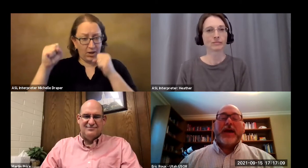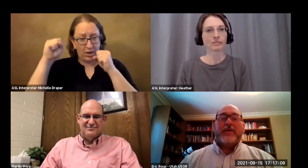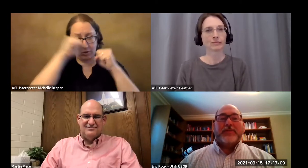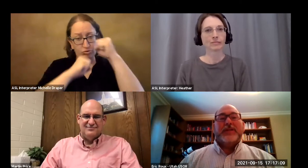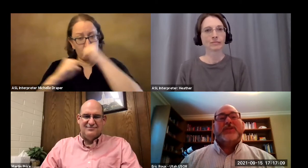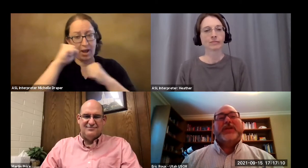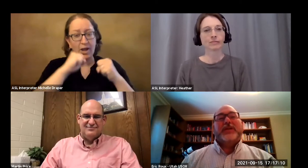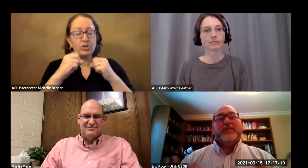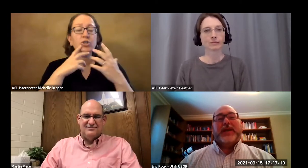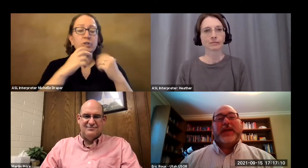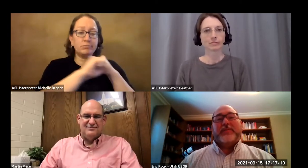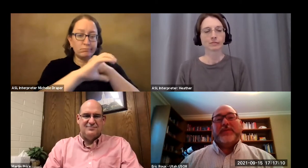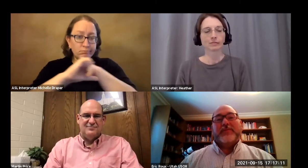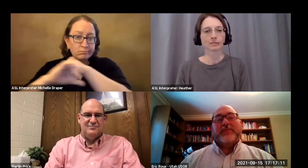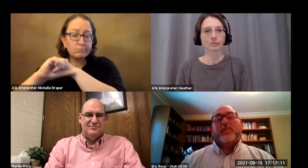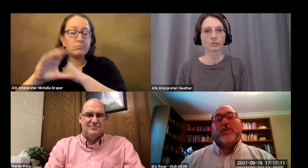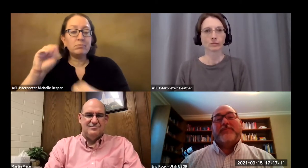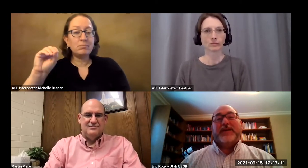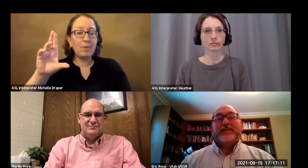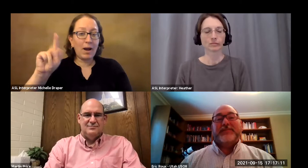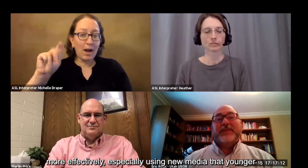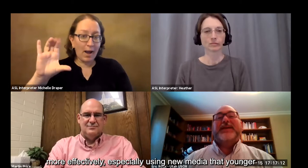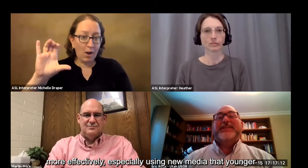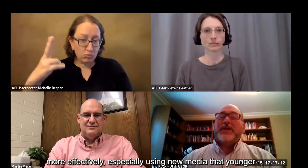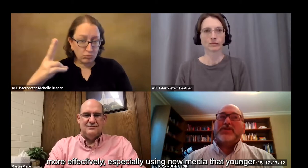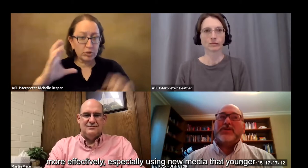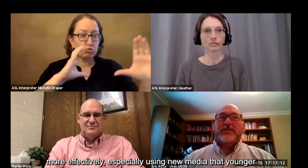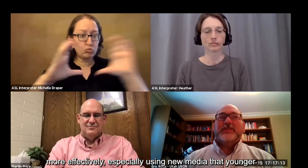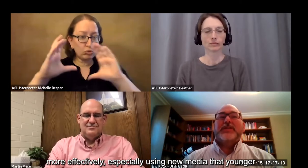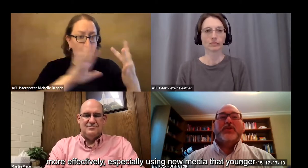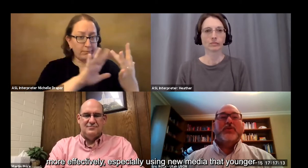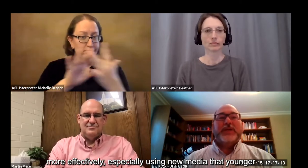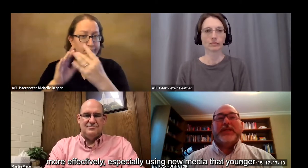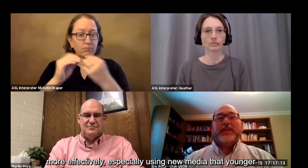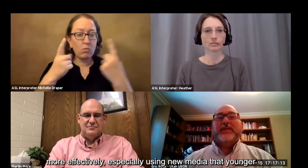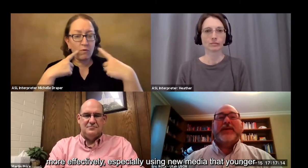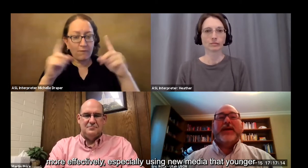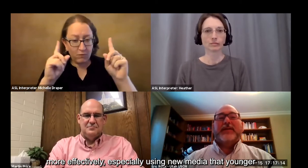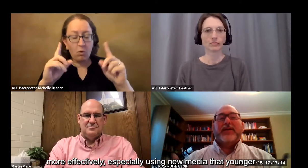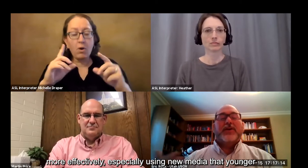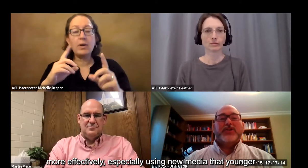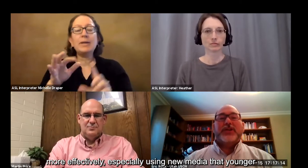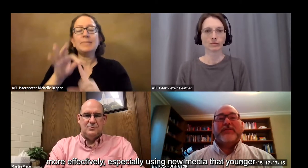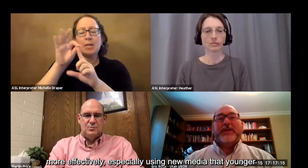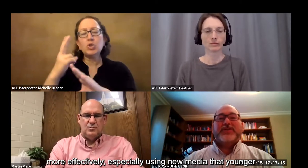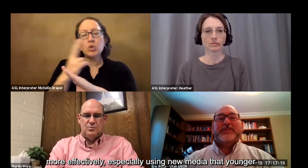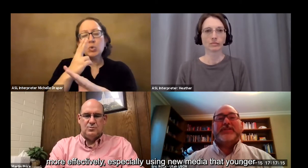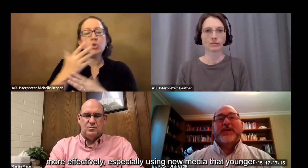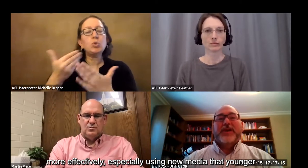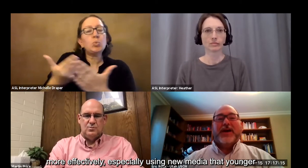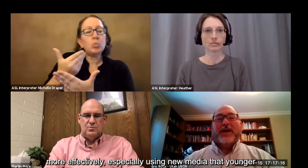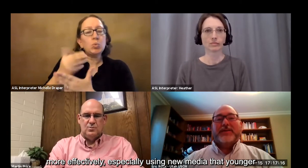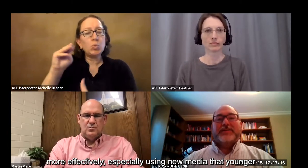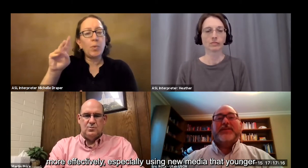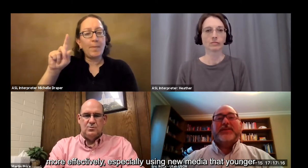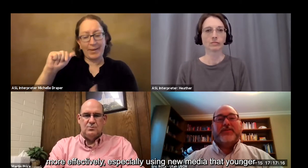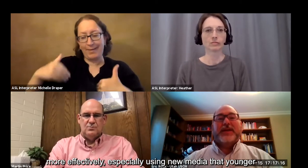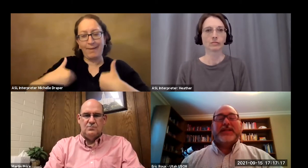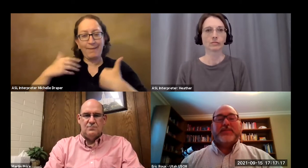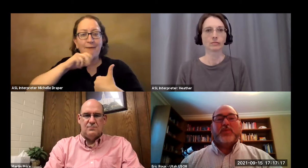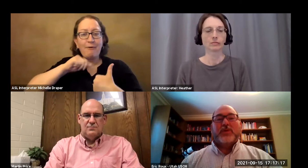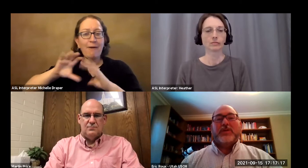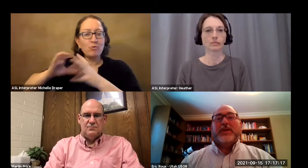do outreach and communicate with everyone more effectively, especially using new media that younger generations